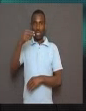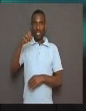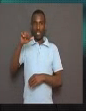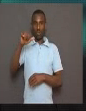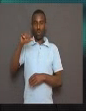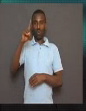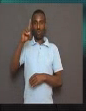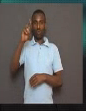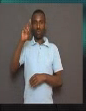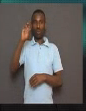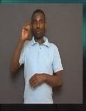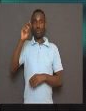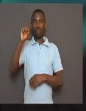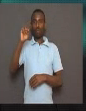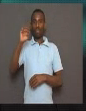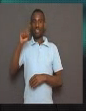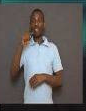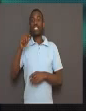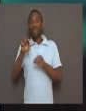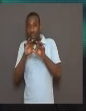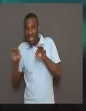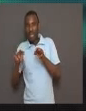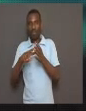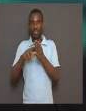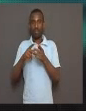is its relative density.